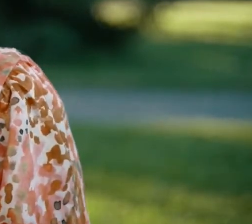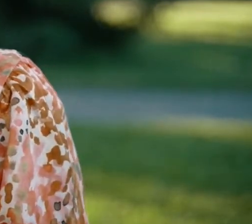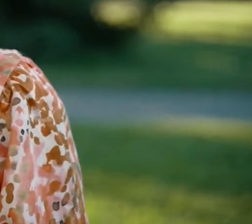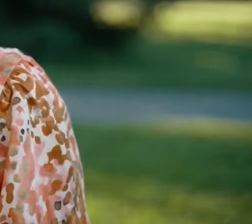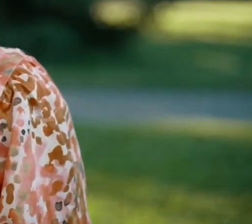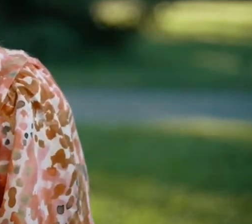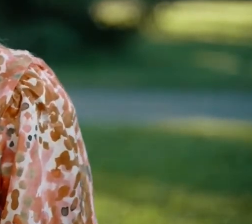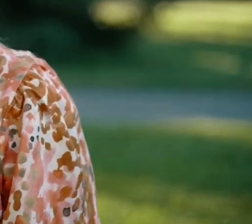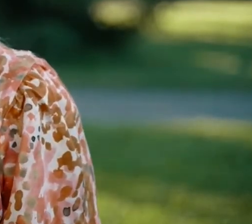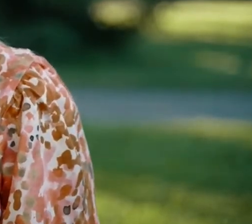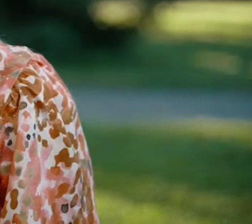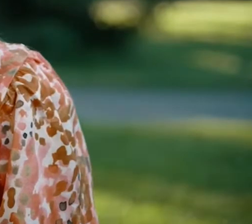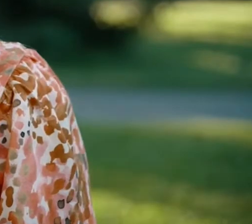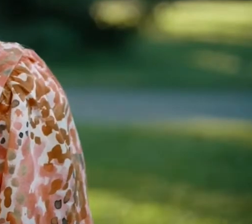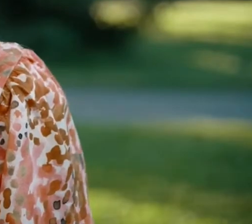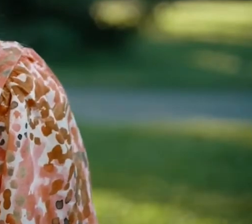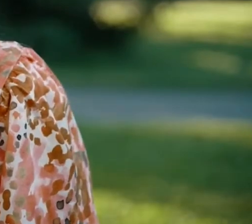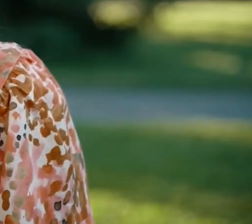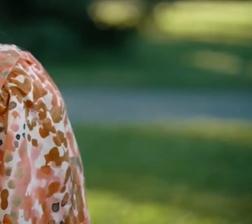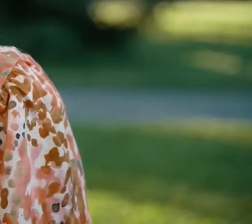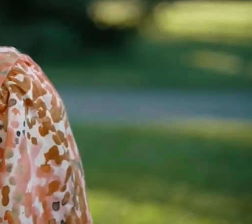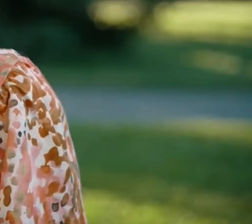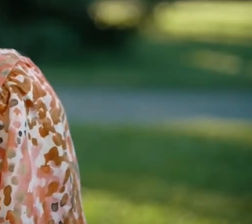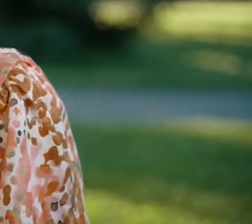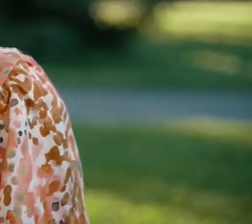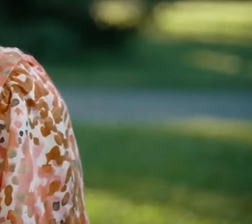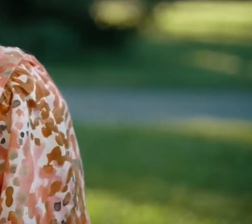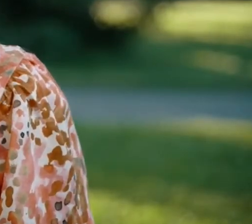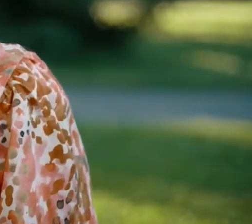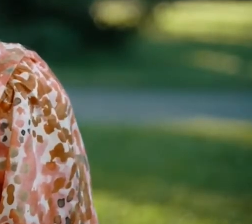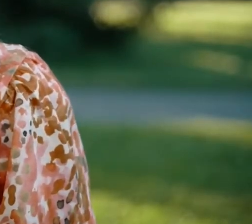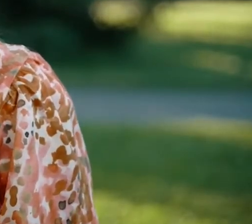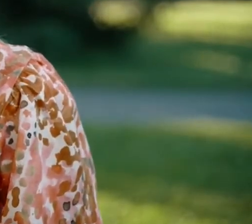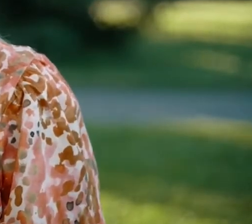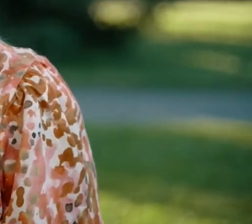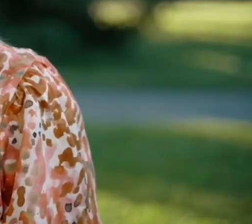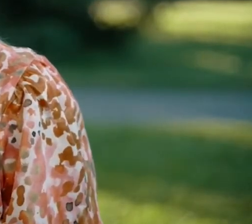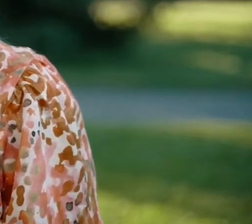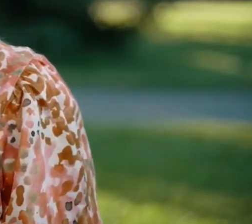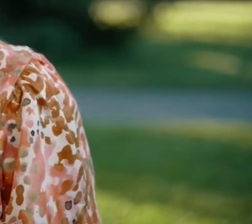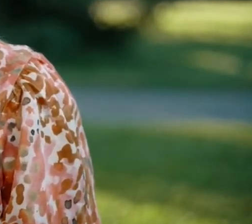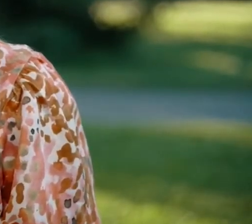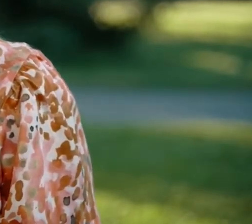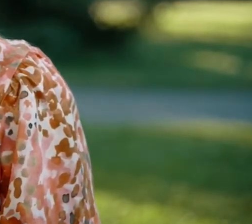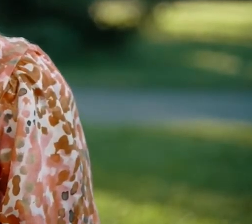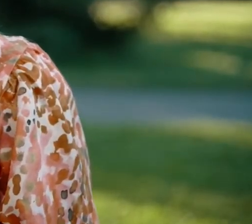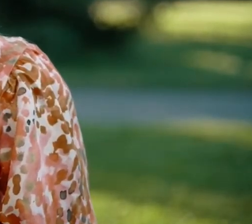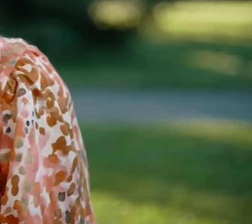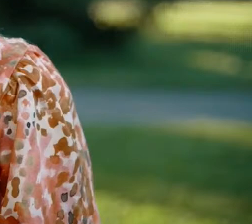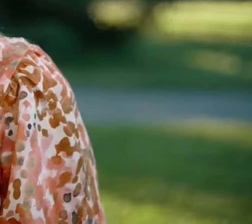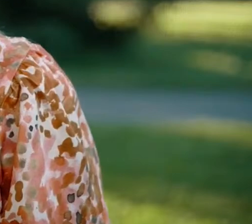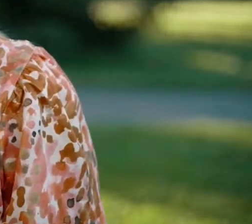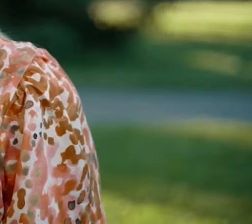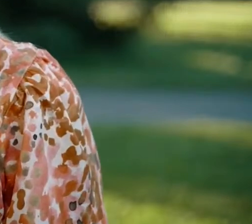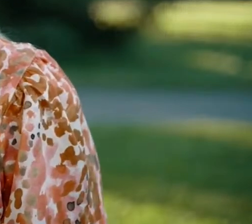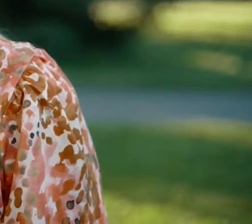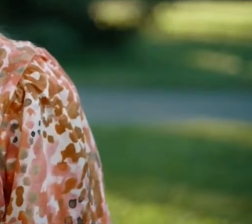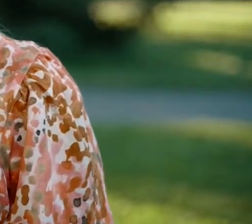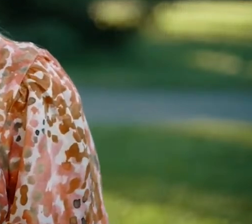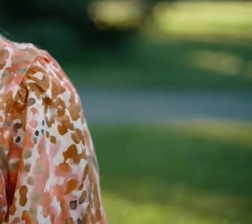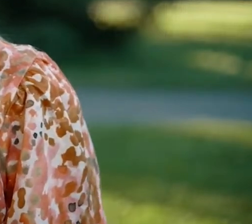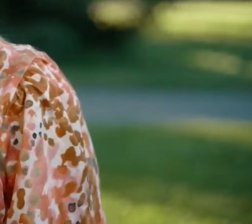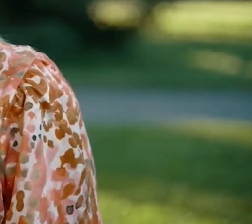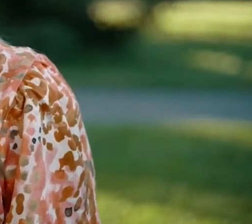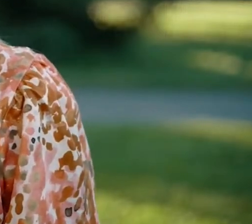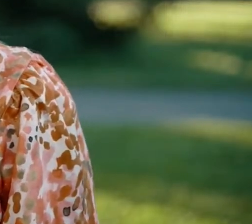Climate Change Act entered into force at the beginning of this month on the 1st of July. The reformed Act